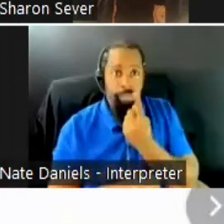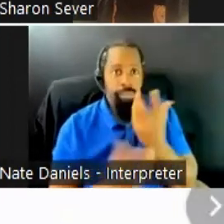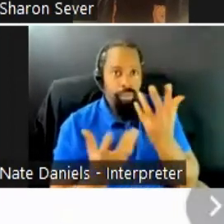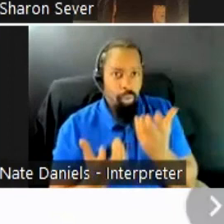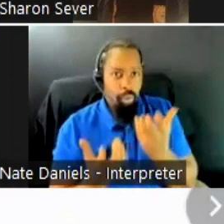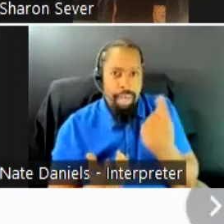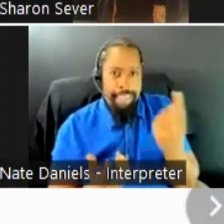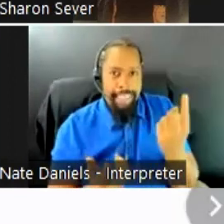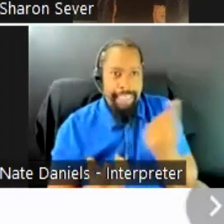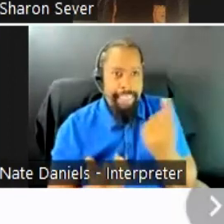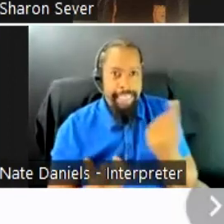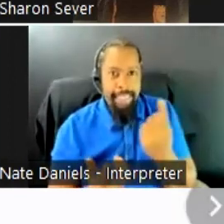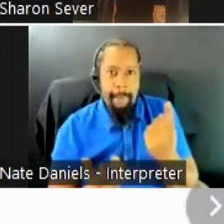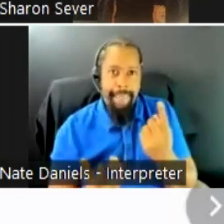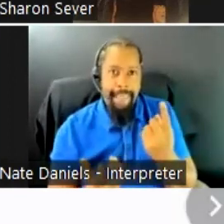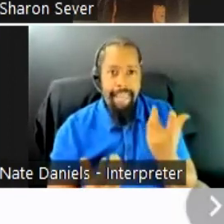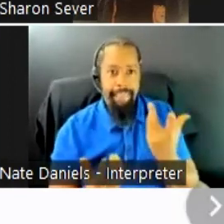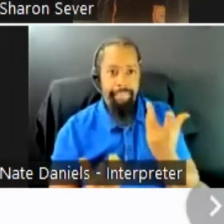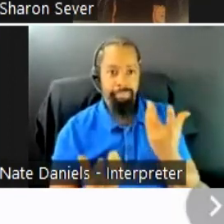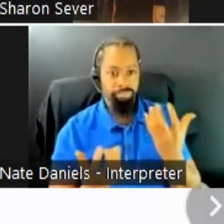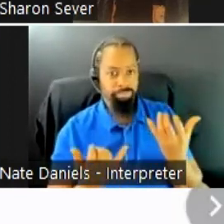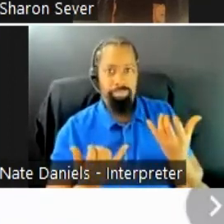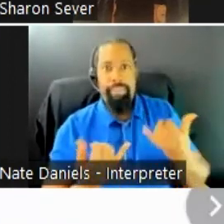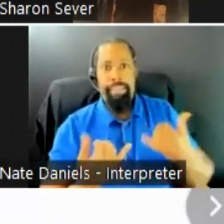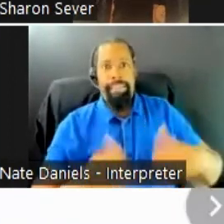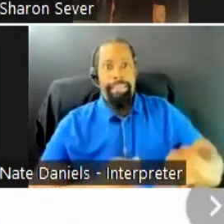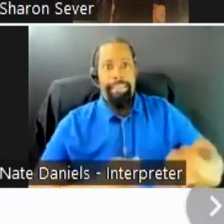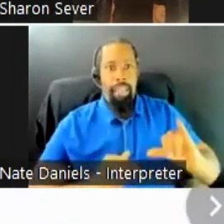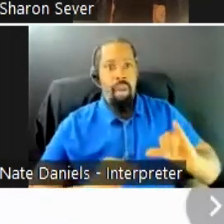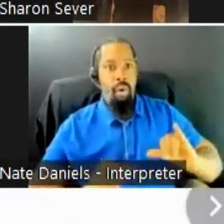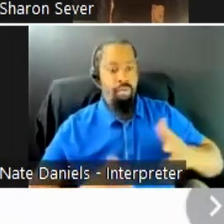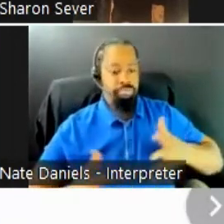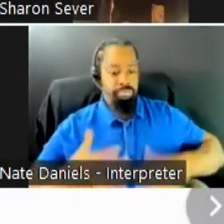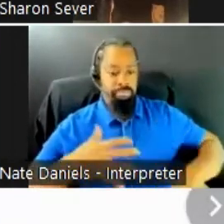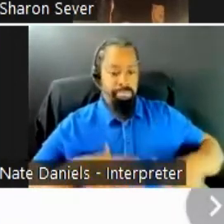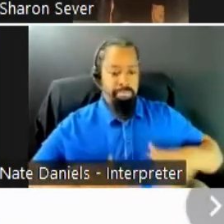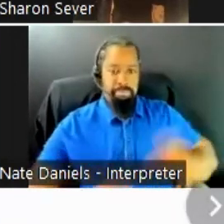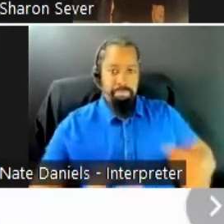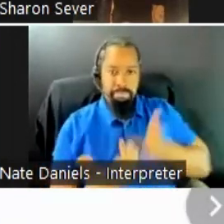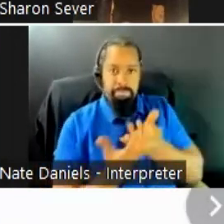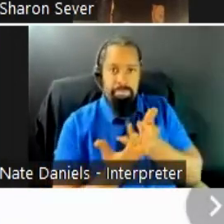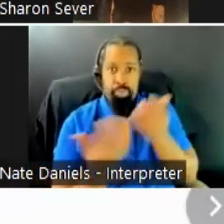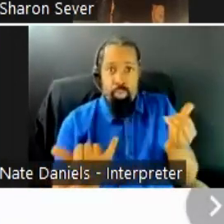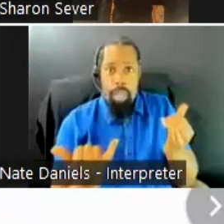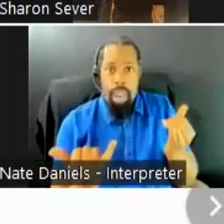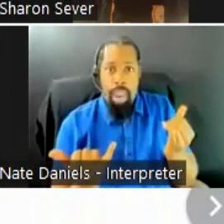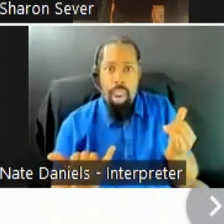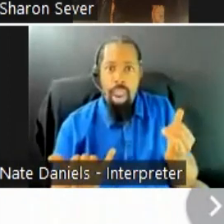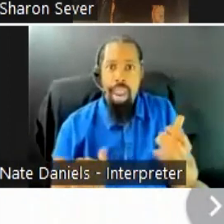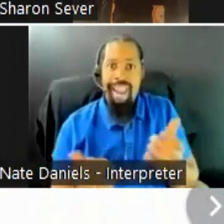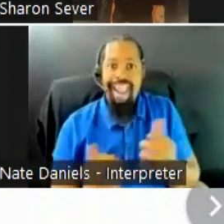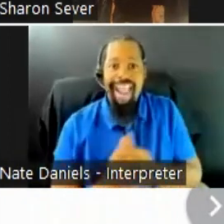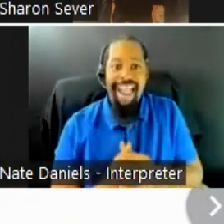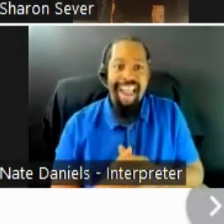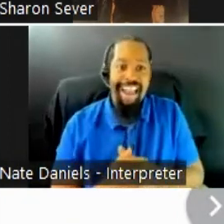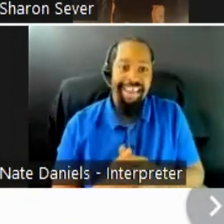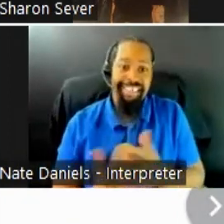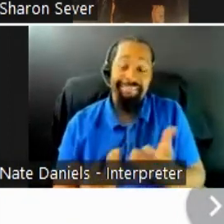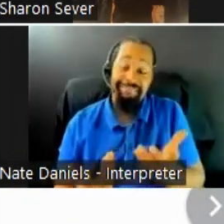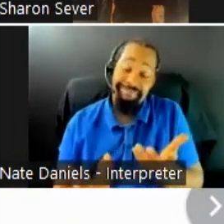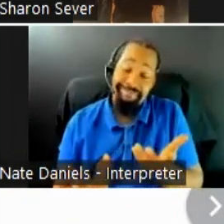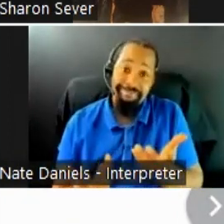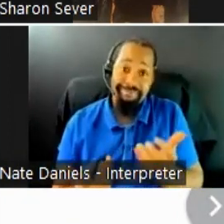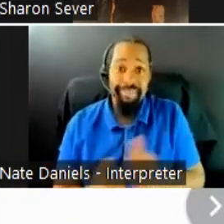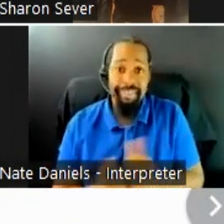something non-traditional. And that's why they turned to us. And I suggested that specific color because